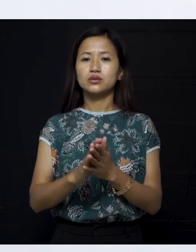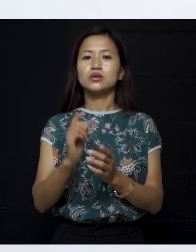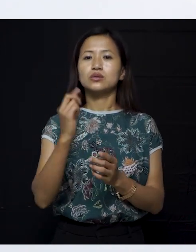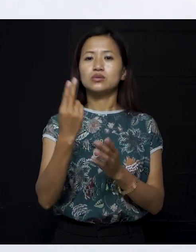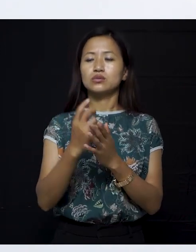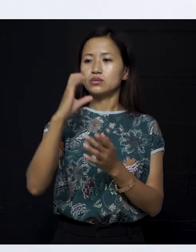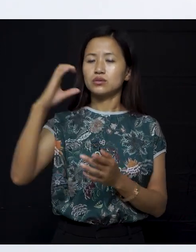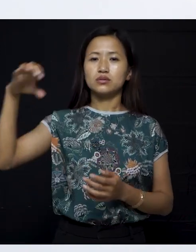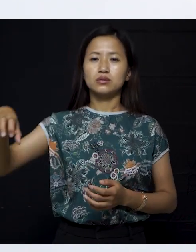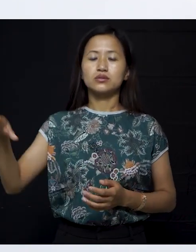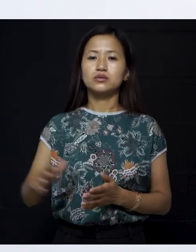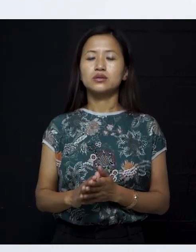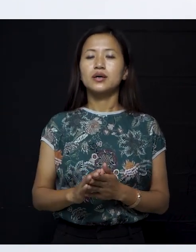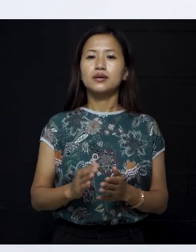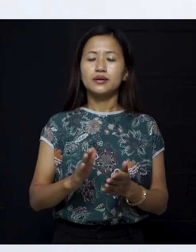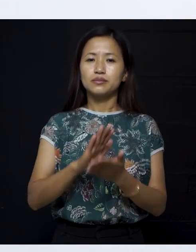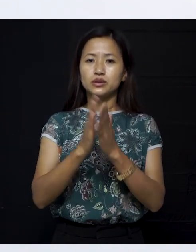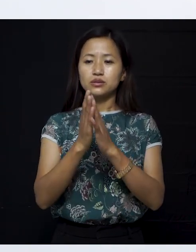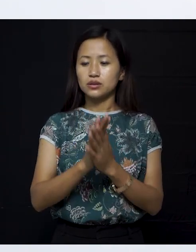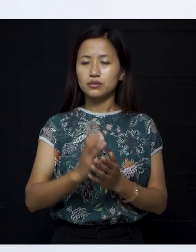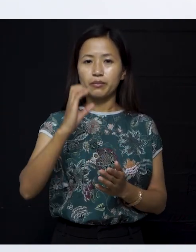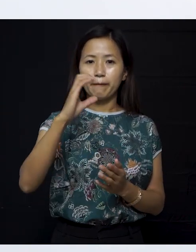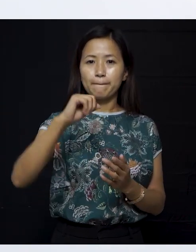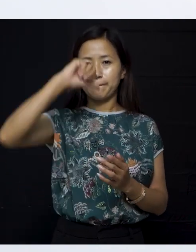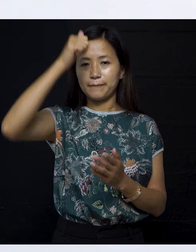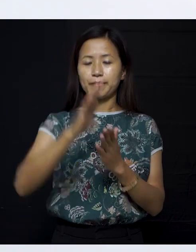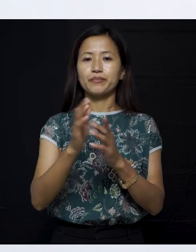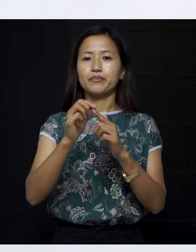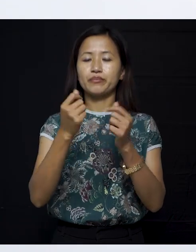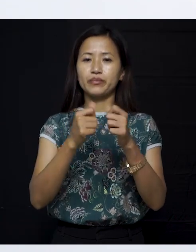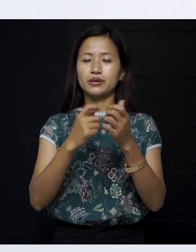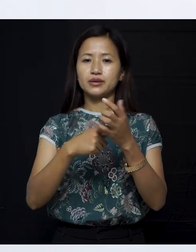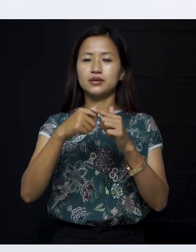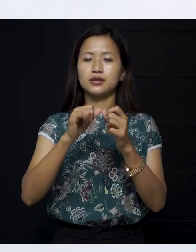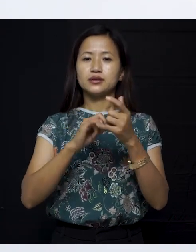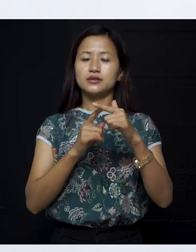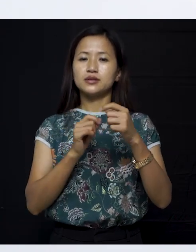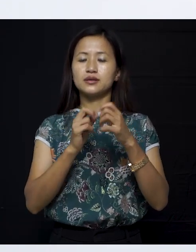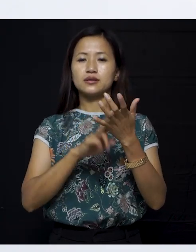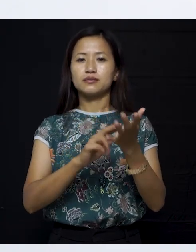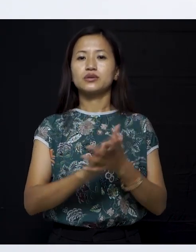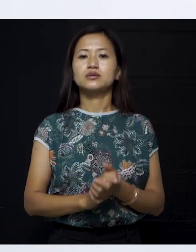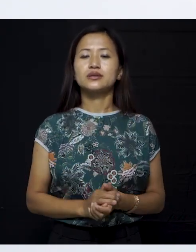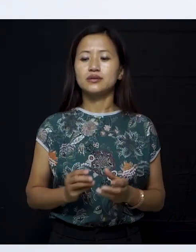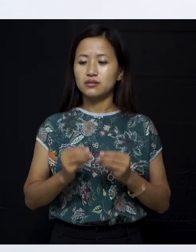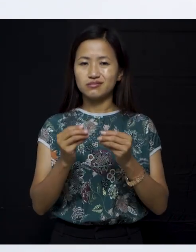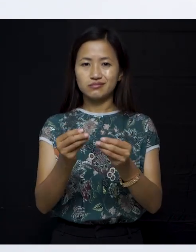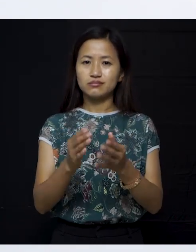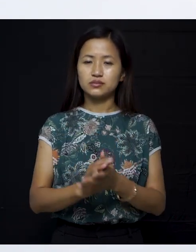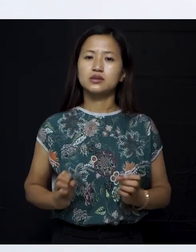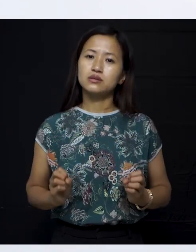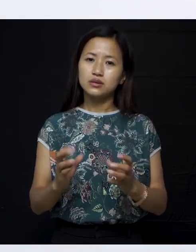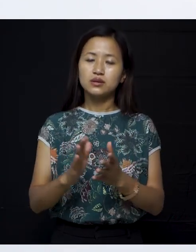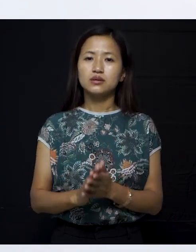countries, that is Pakistan and India, by bringing this line of control, that border, as their issue. All right. So